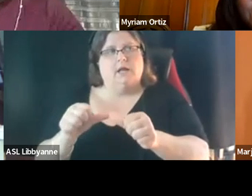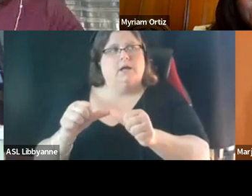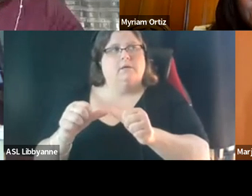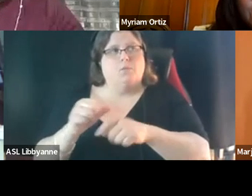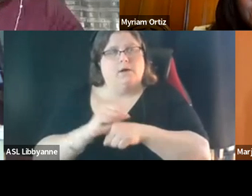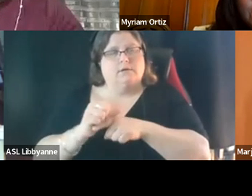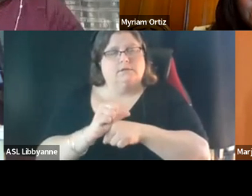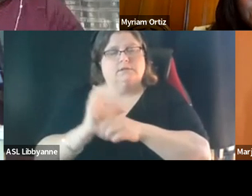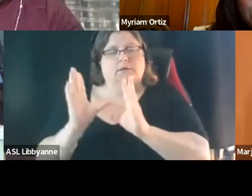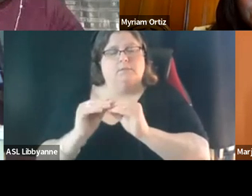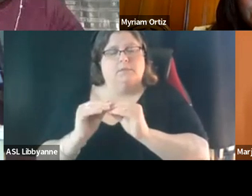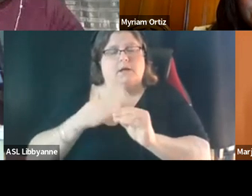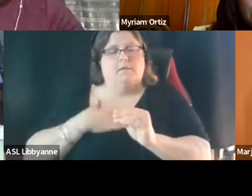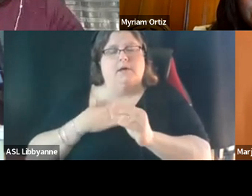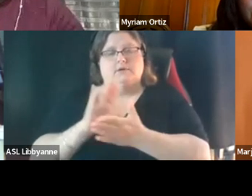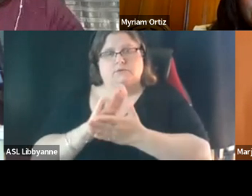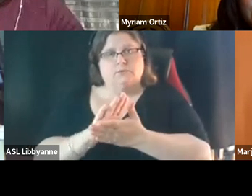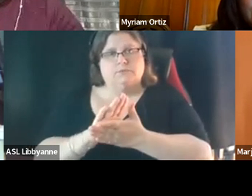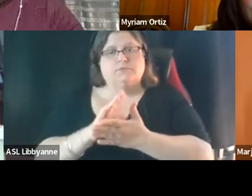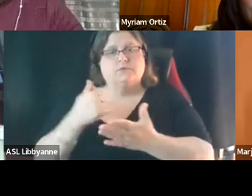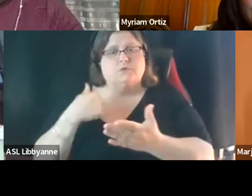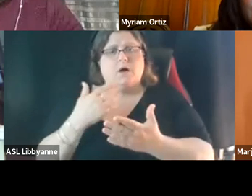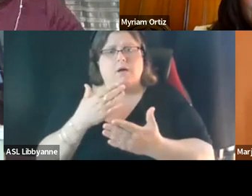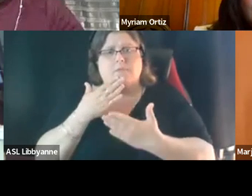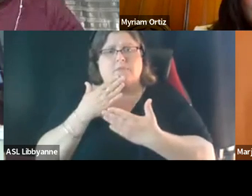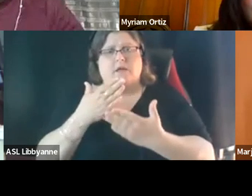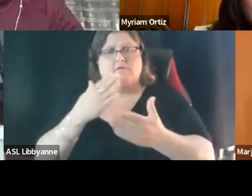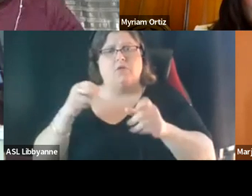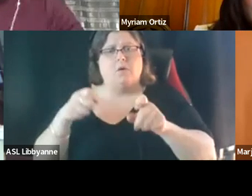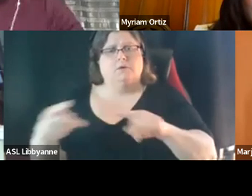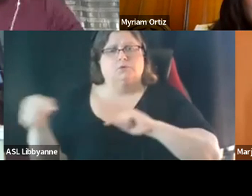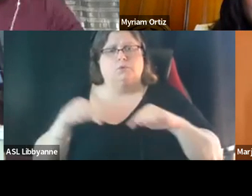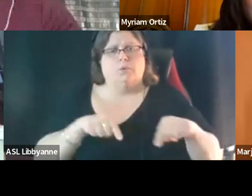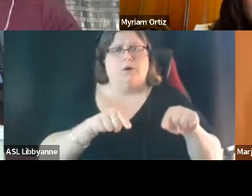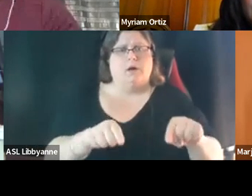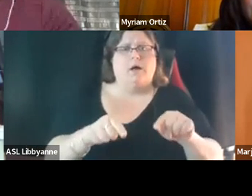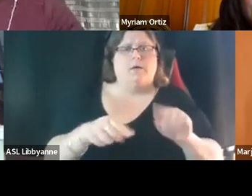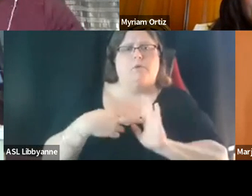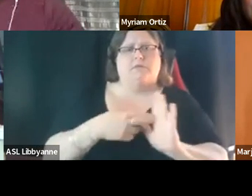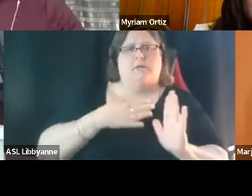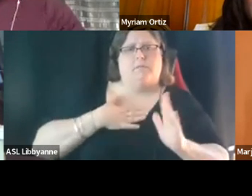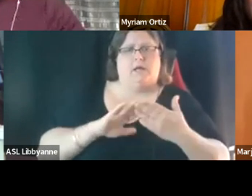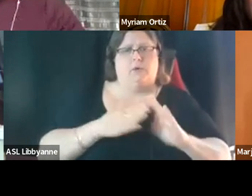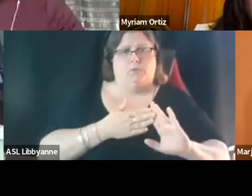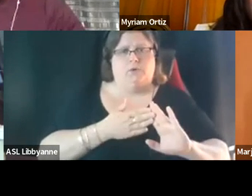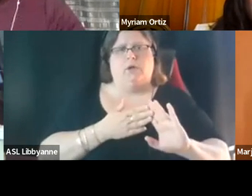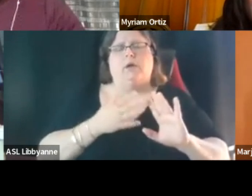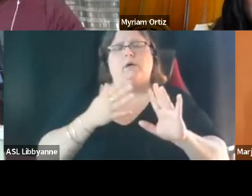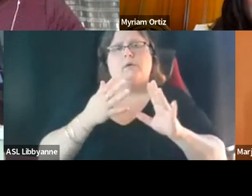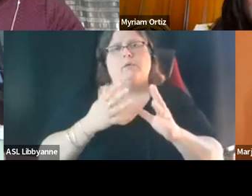school. I am grateful for the opportunity to represent my community today, and we would like to